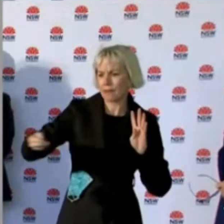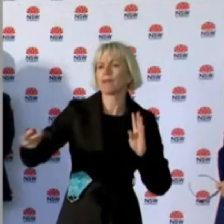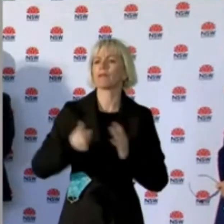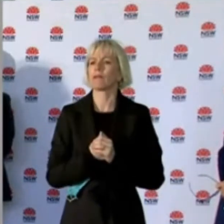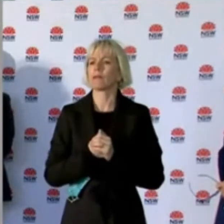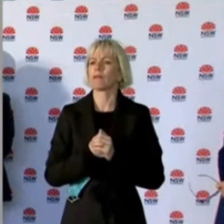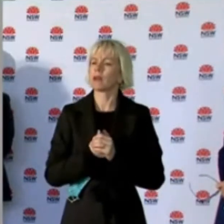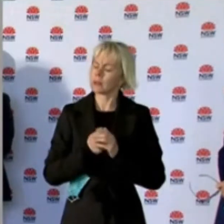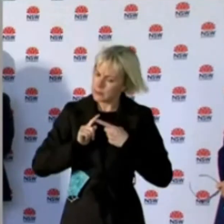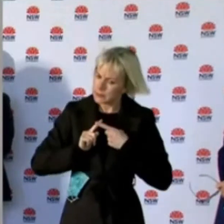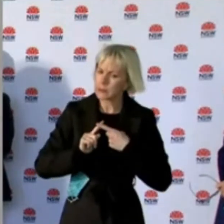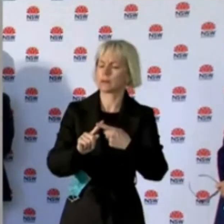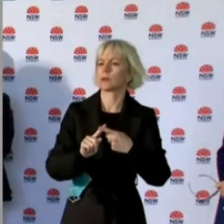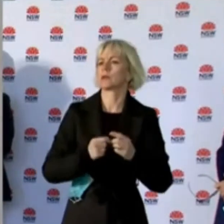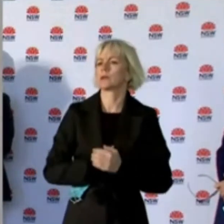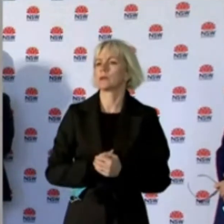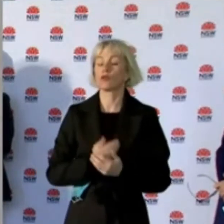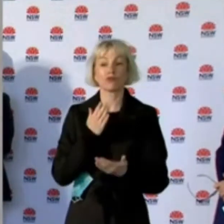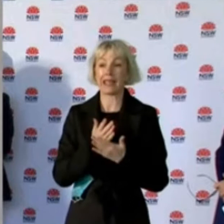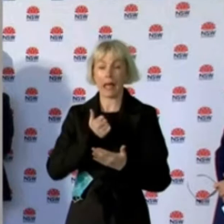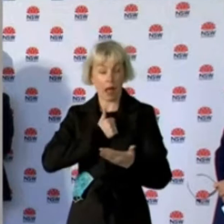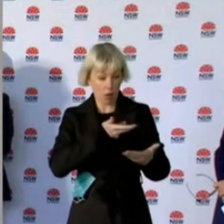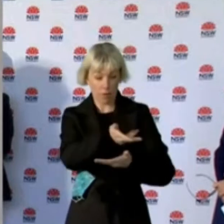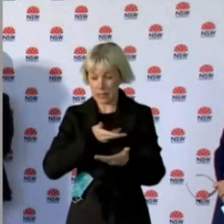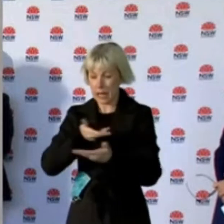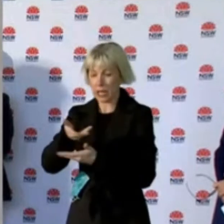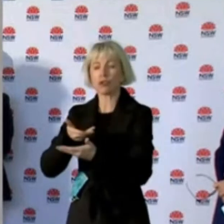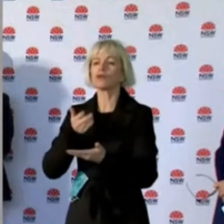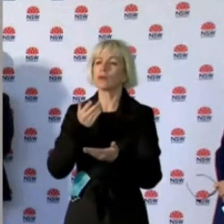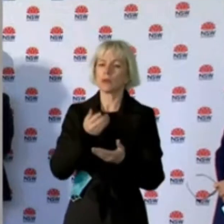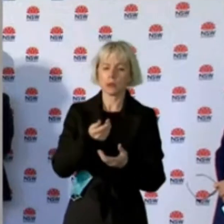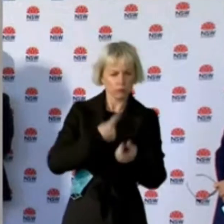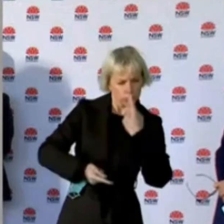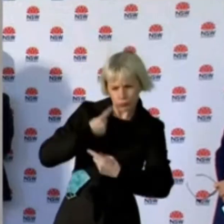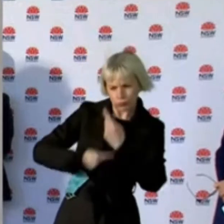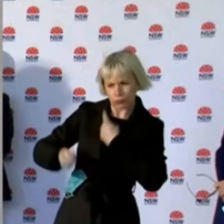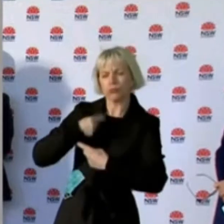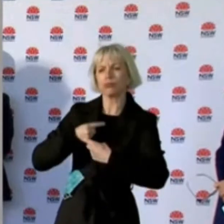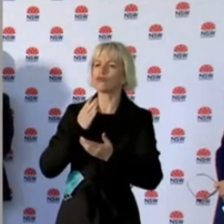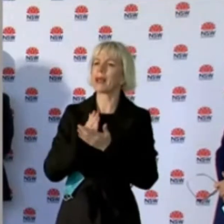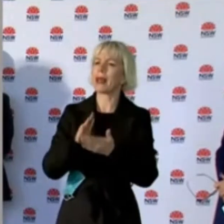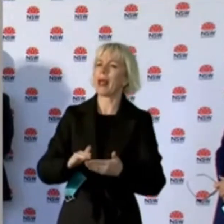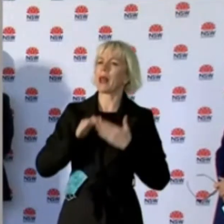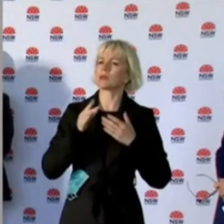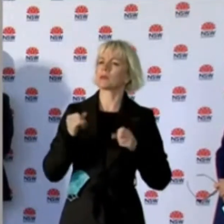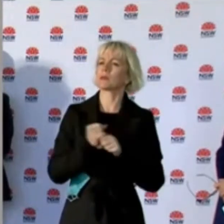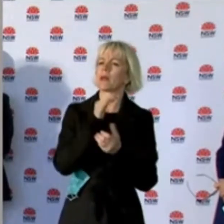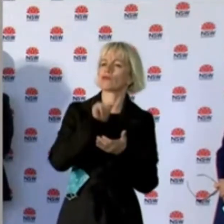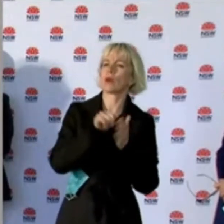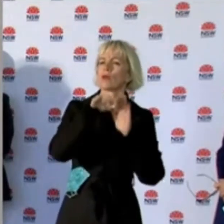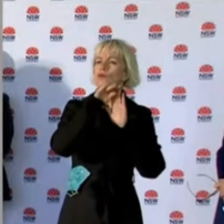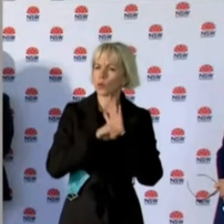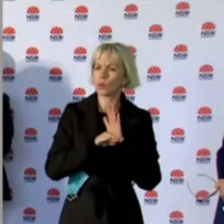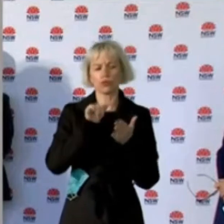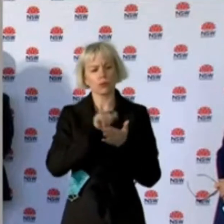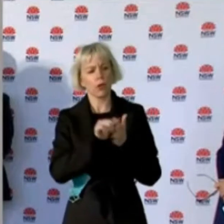hours, I believe, has really helped in shaping the policy perspectives going forward to keep as many people in jobs and as many businesses going